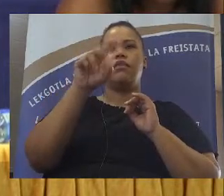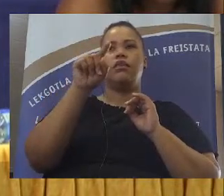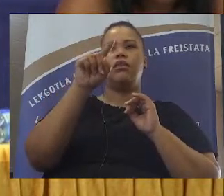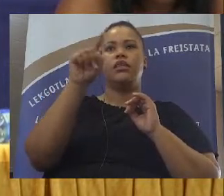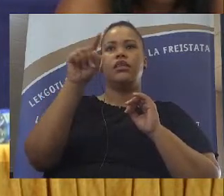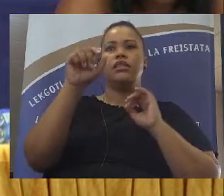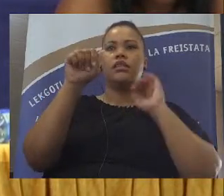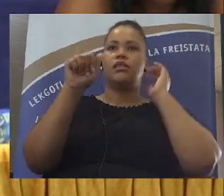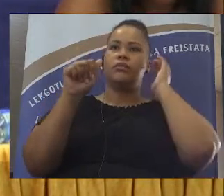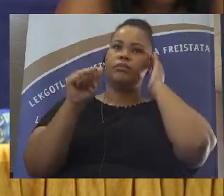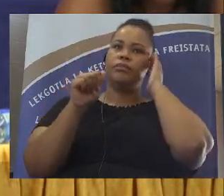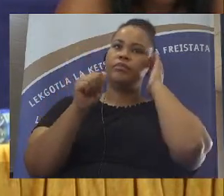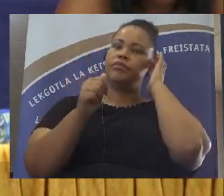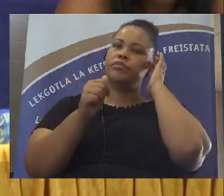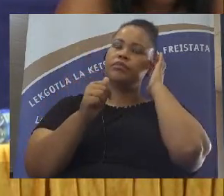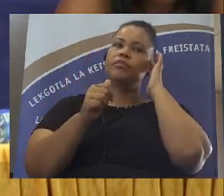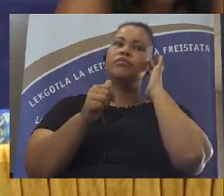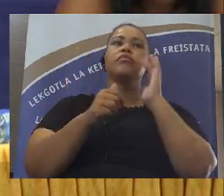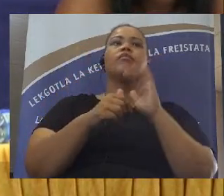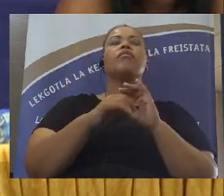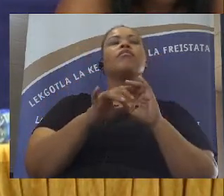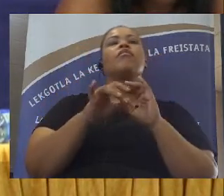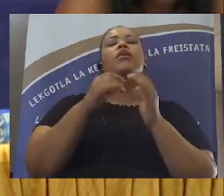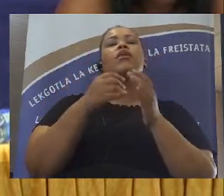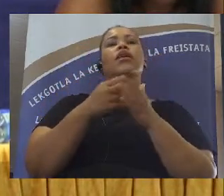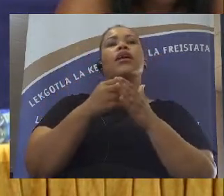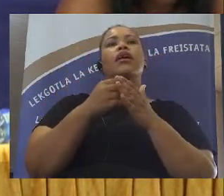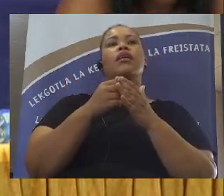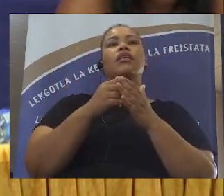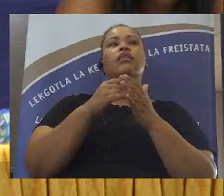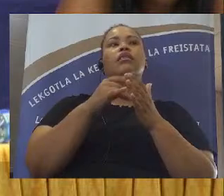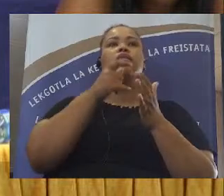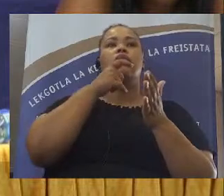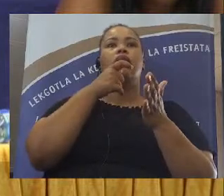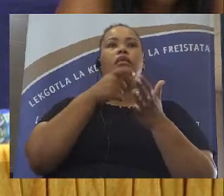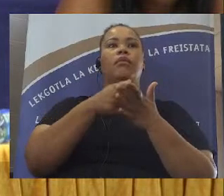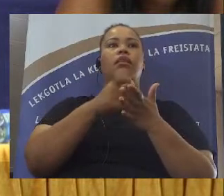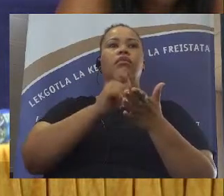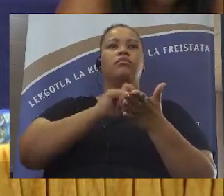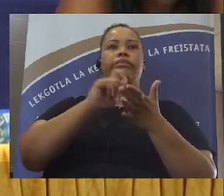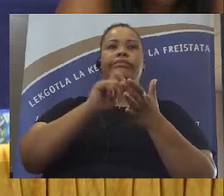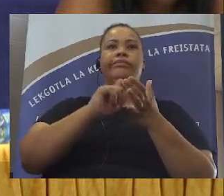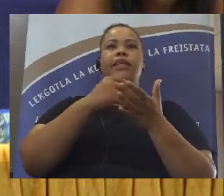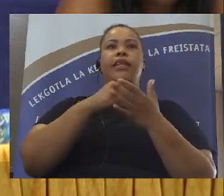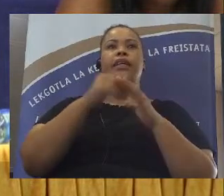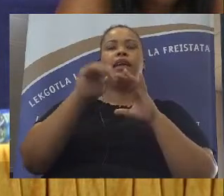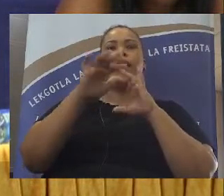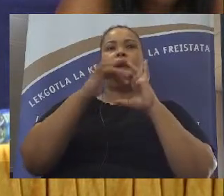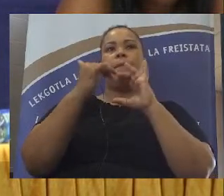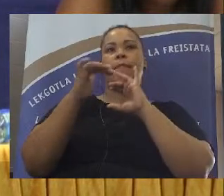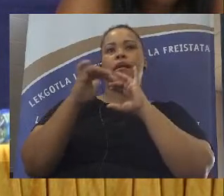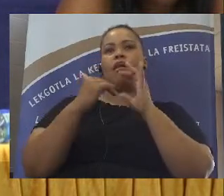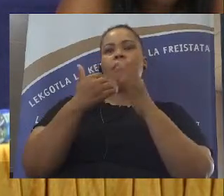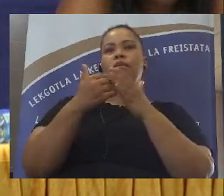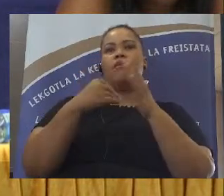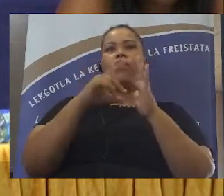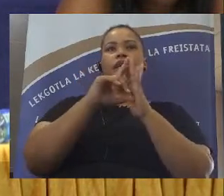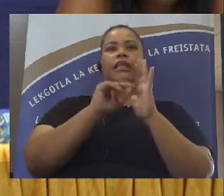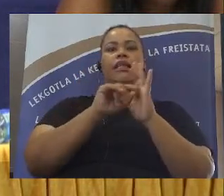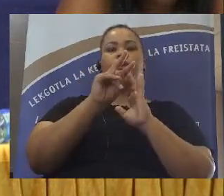@fsl.gov.za. O ka romela maikutlo a hao kapa diphehiso di emailing tseo pele ho di 28 tsa